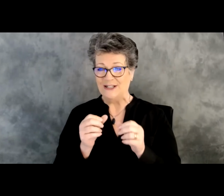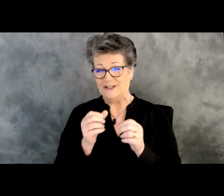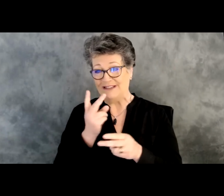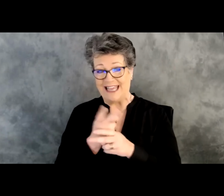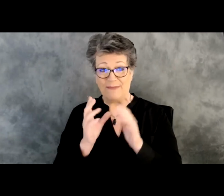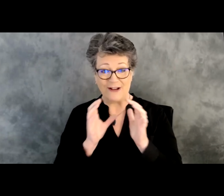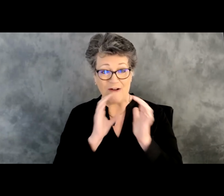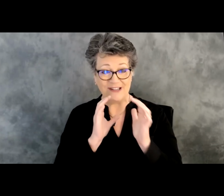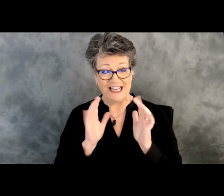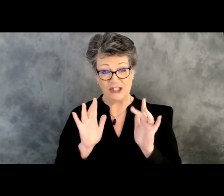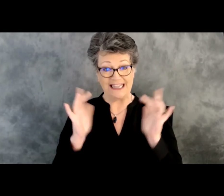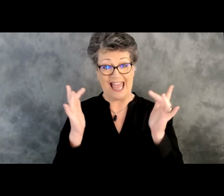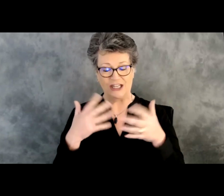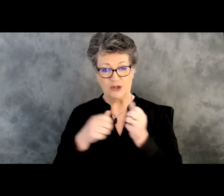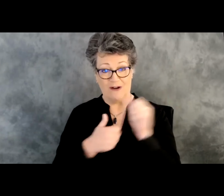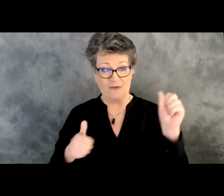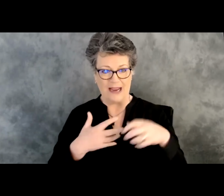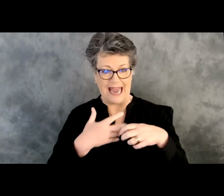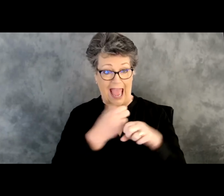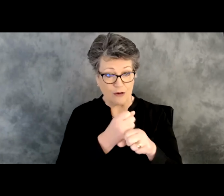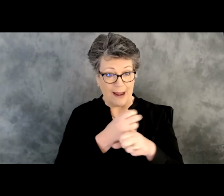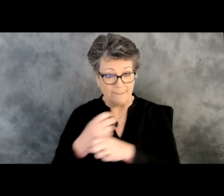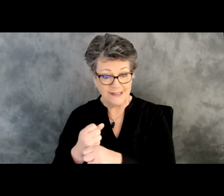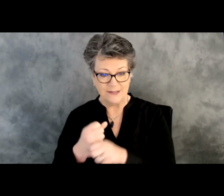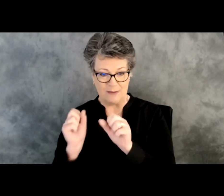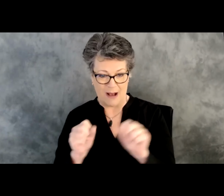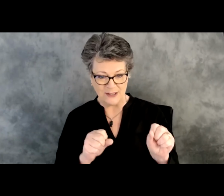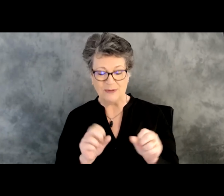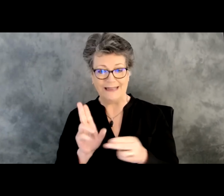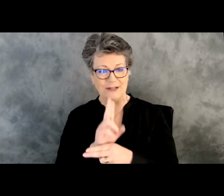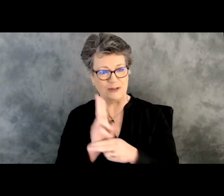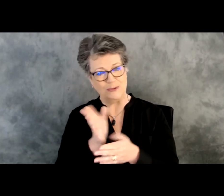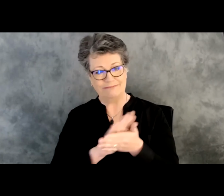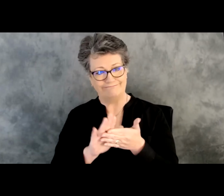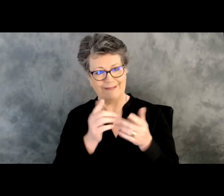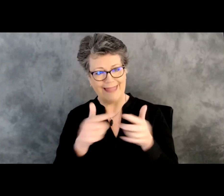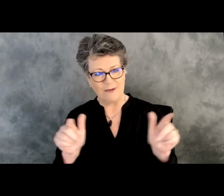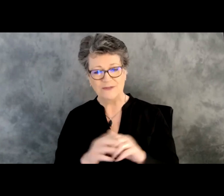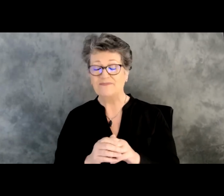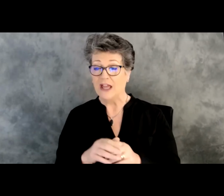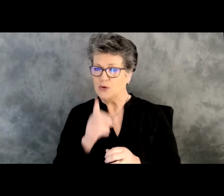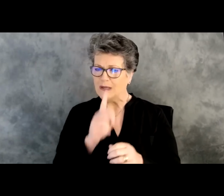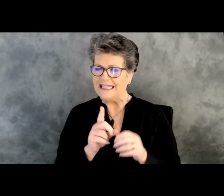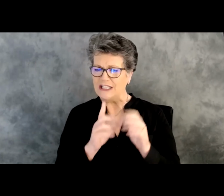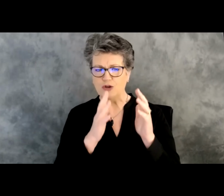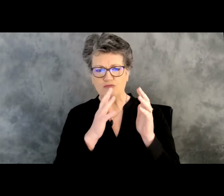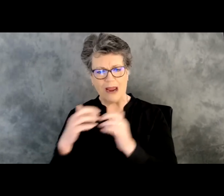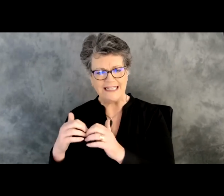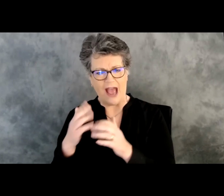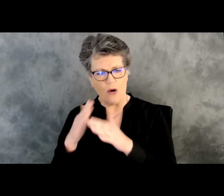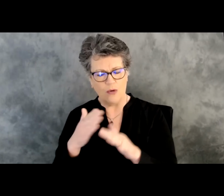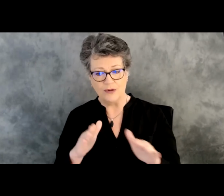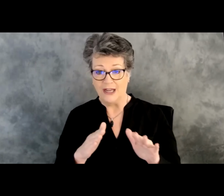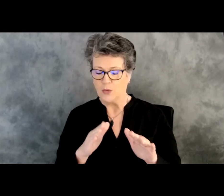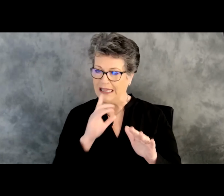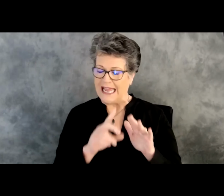acronyms whenever possible, use plain language. And the goal really is to break down what is a very policy wonky